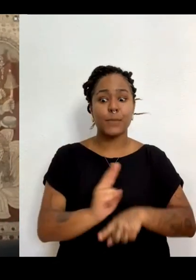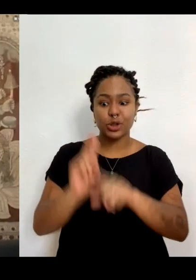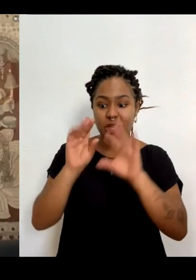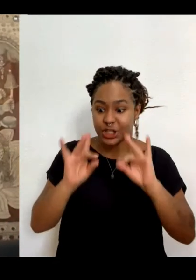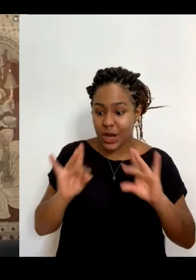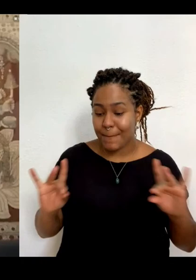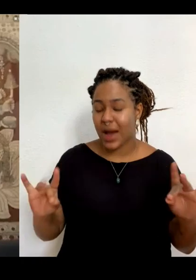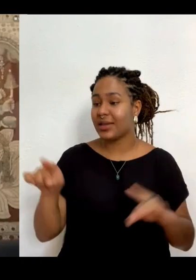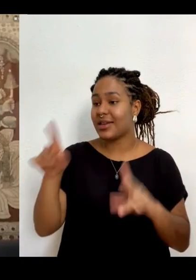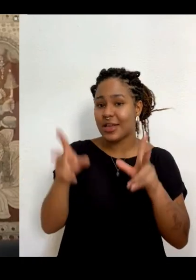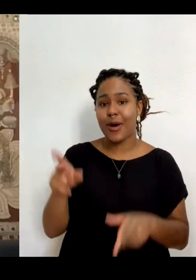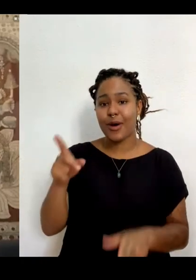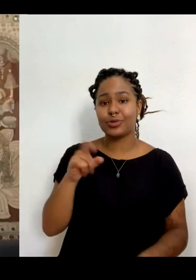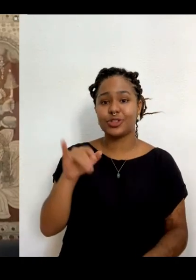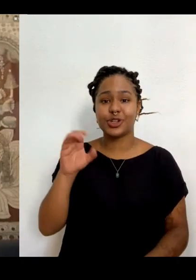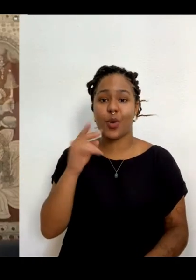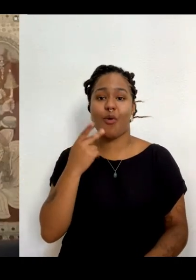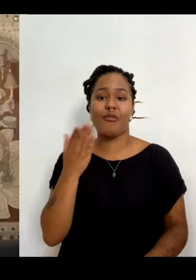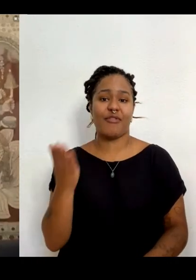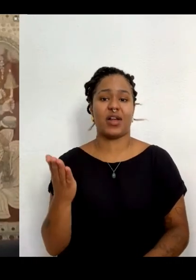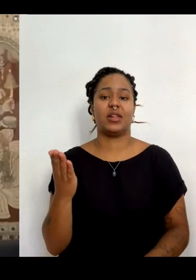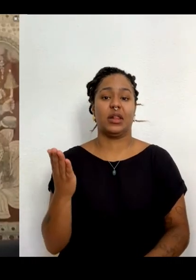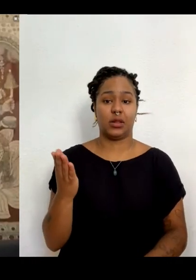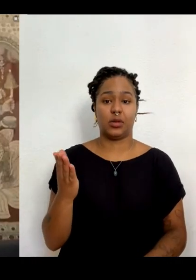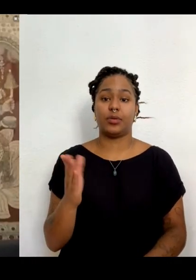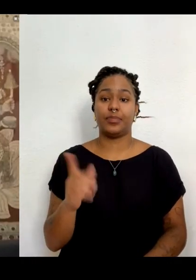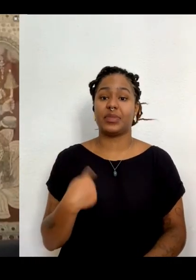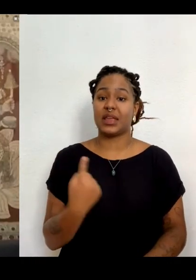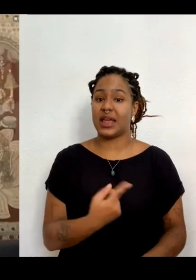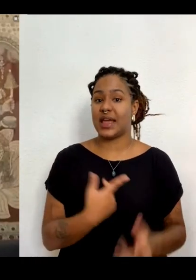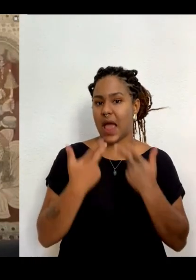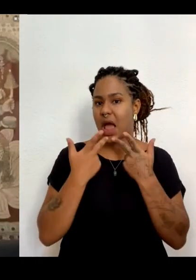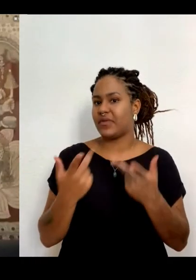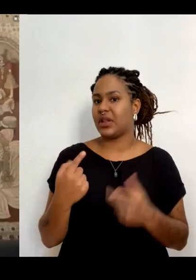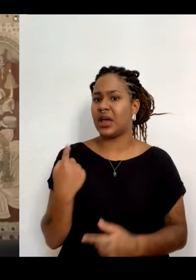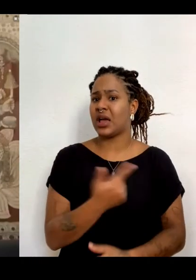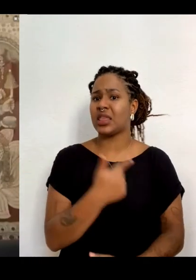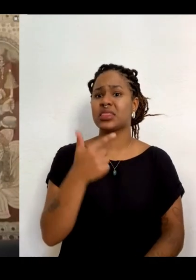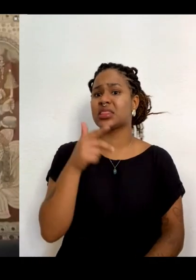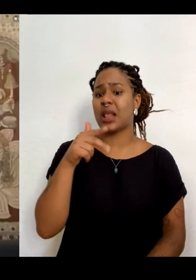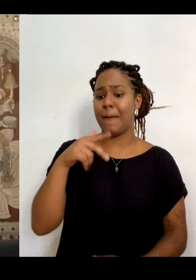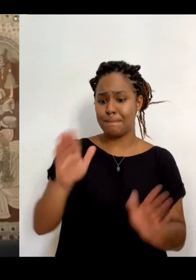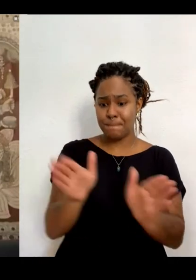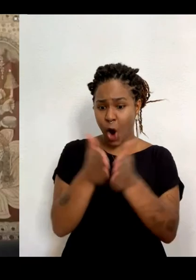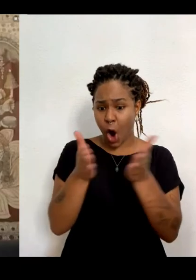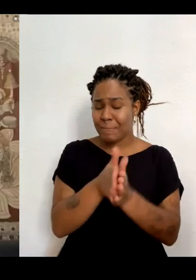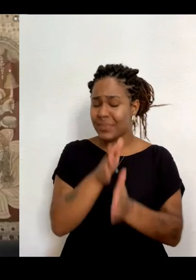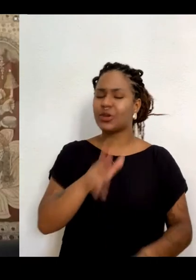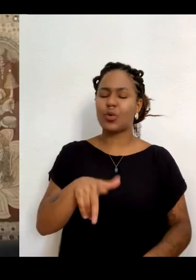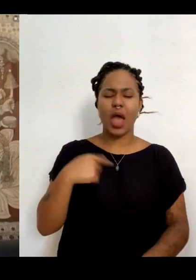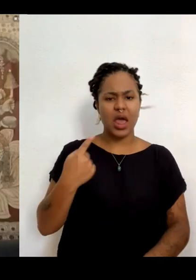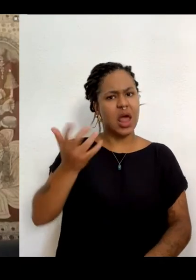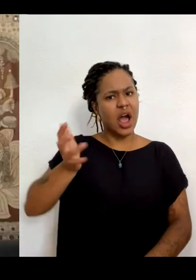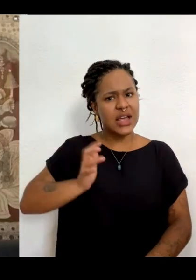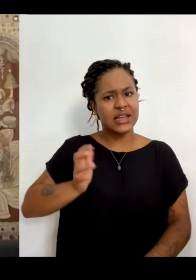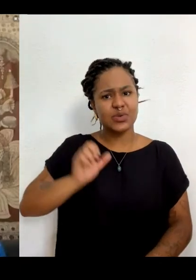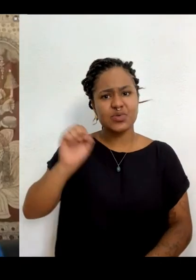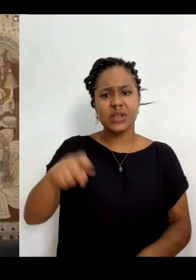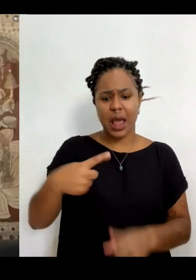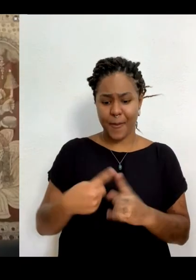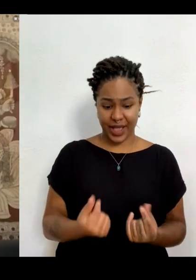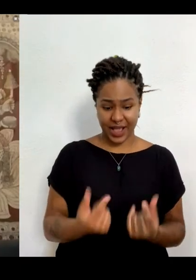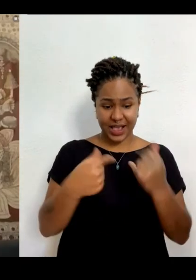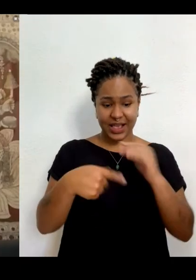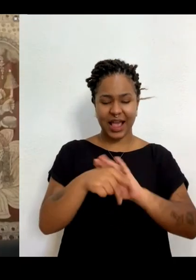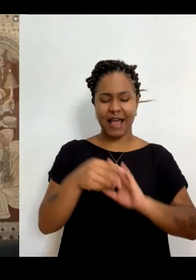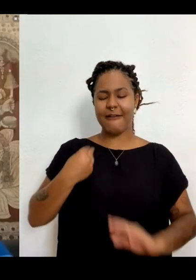he repeatedly says you know we are not poor we are rich because richness comes from clean water good life healthy life a